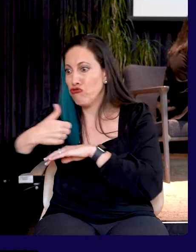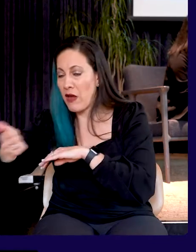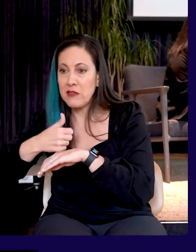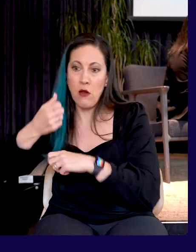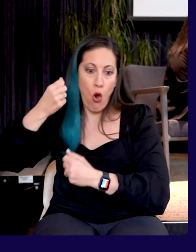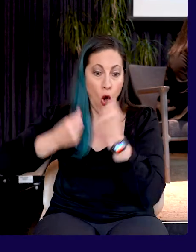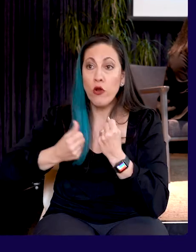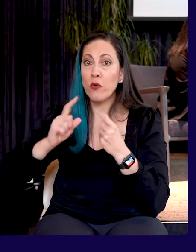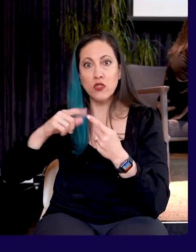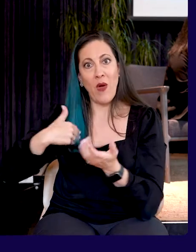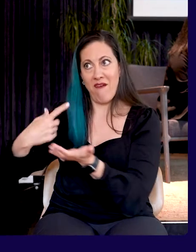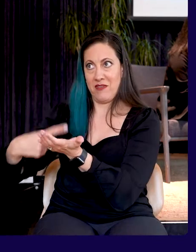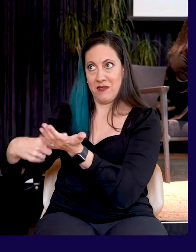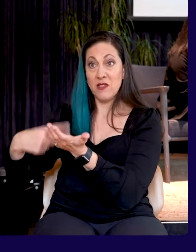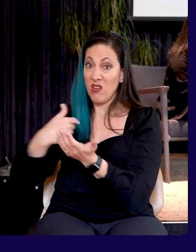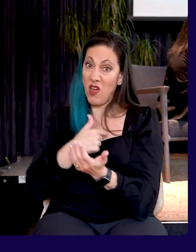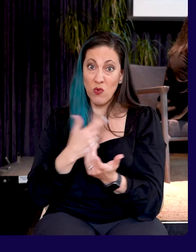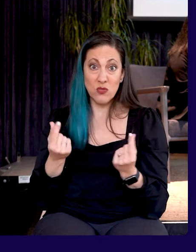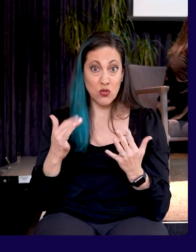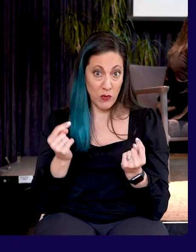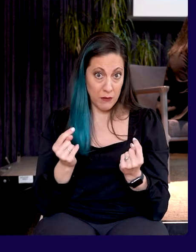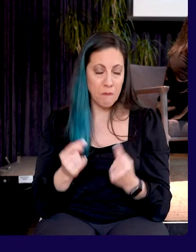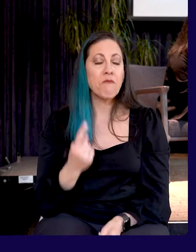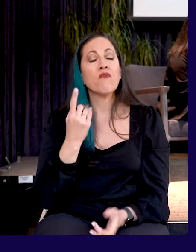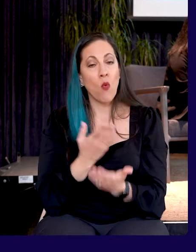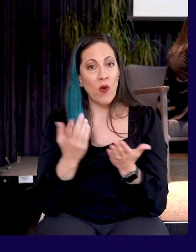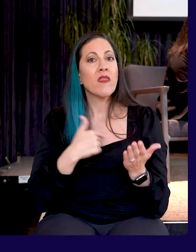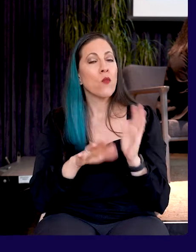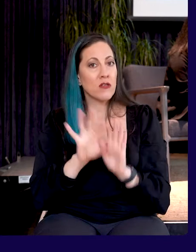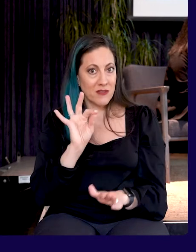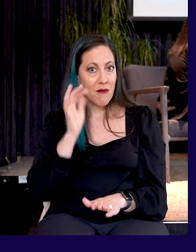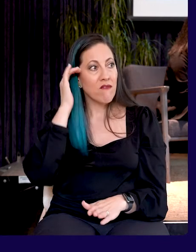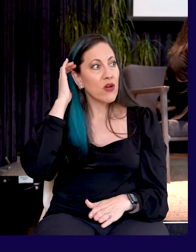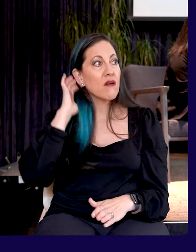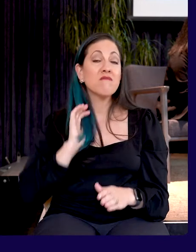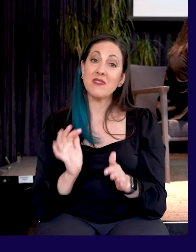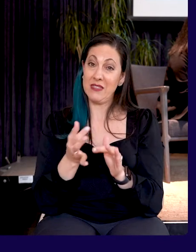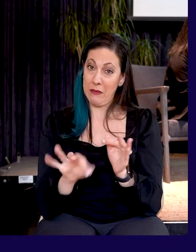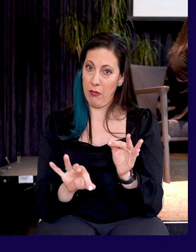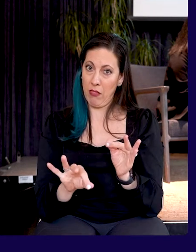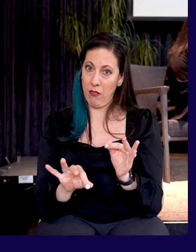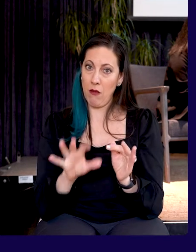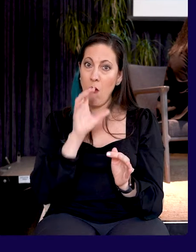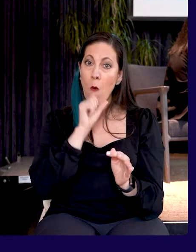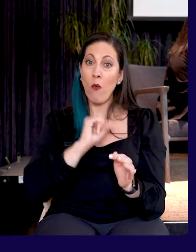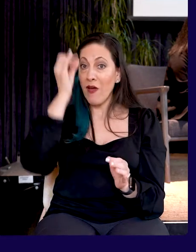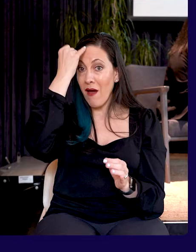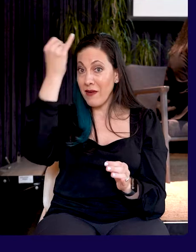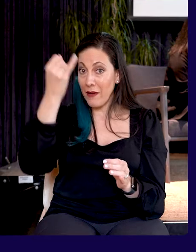sophisticated conversation. And we're doing it. And one thing I'll just flag that we're discovering is very simple. It's kind of a very old